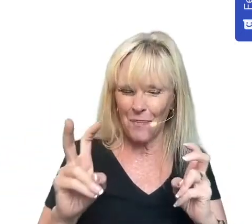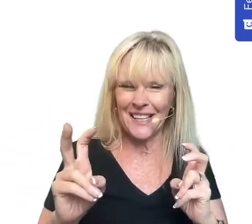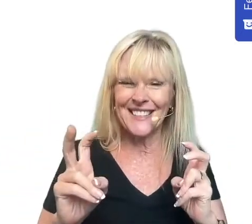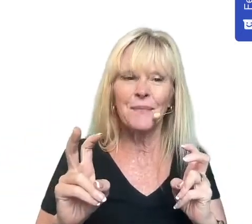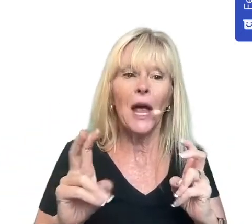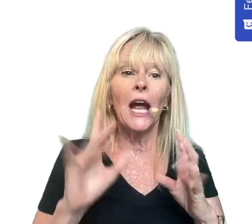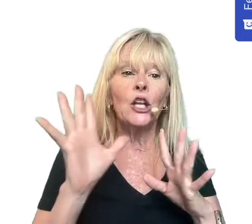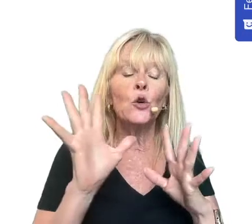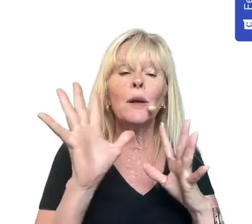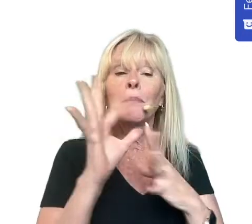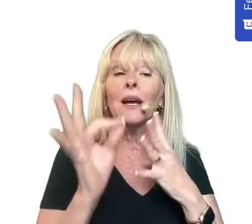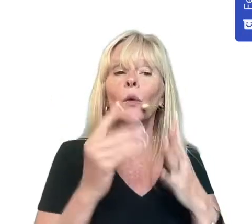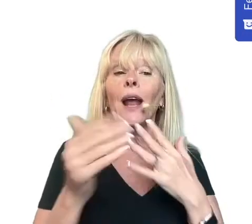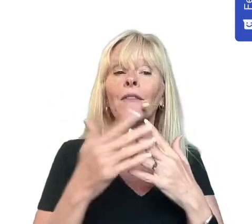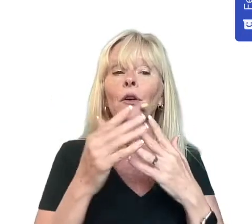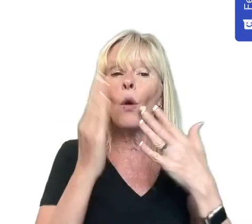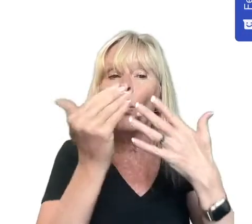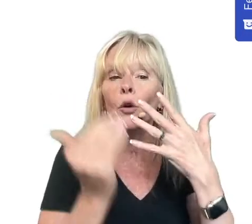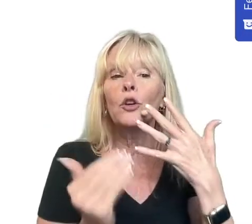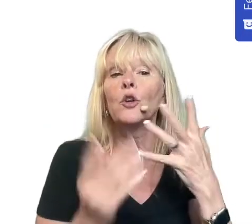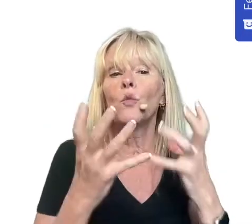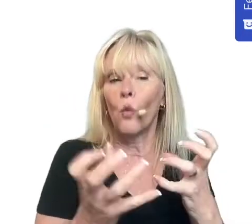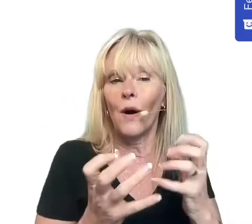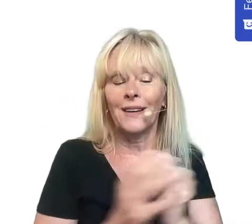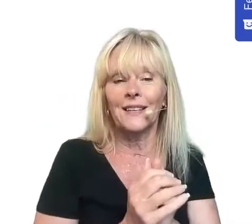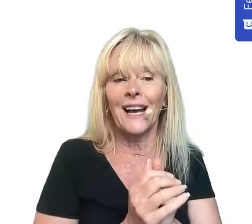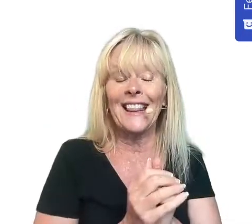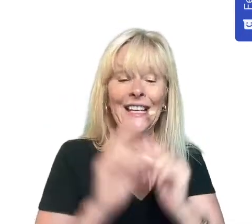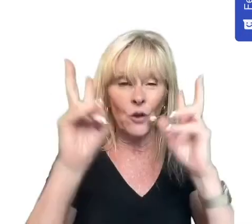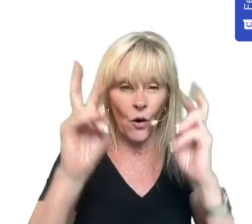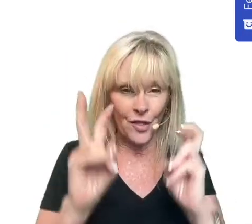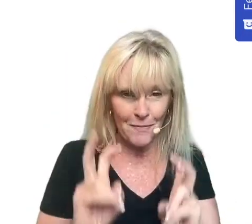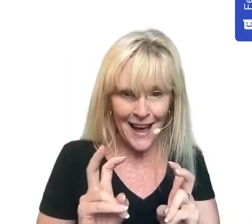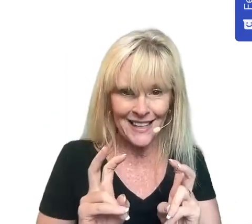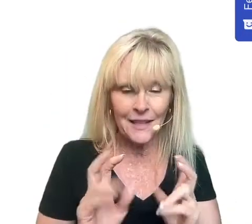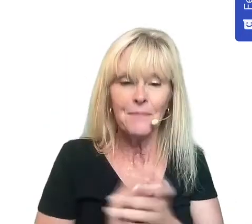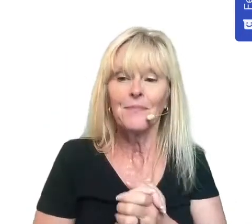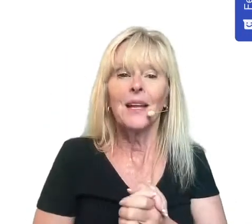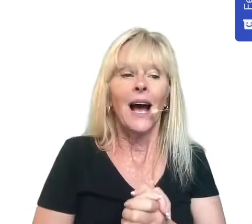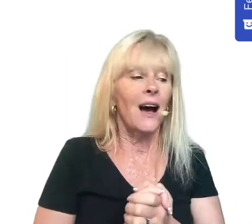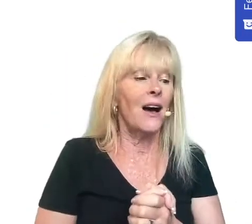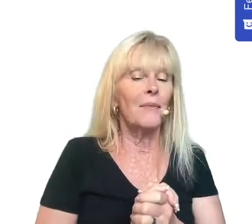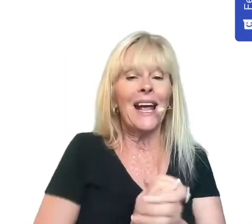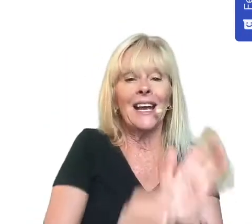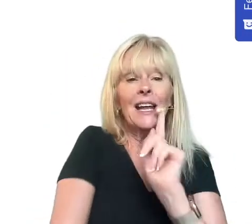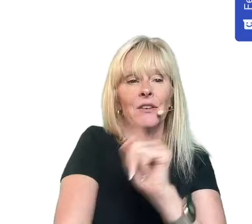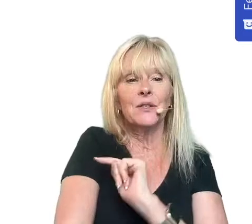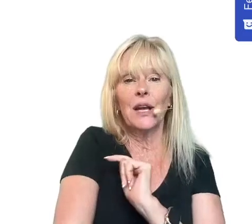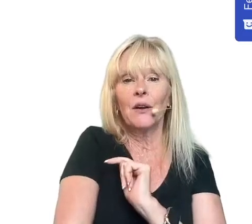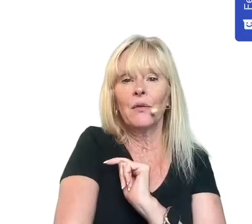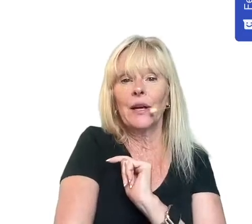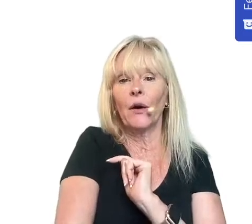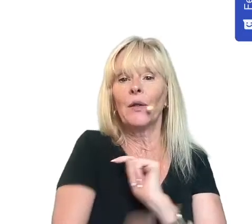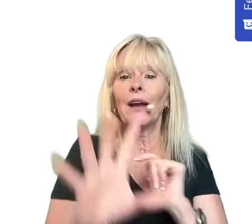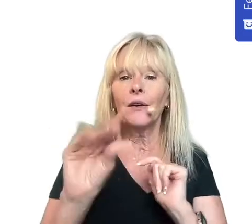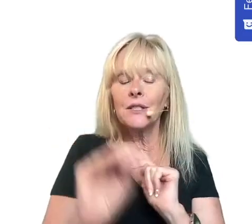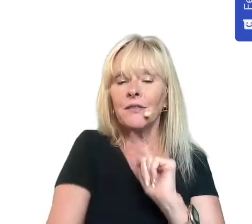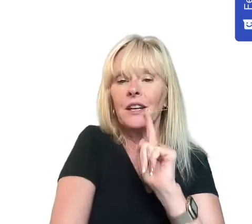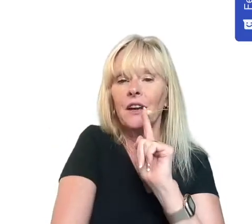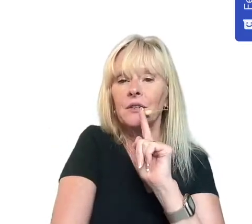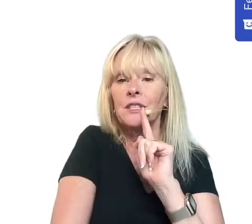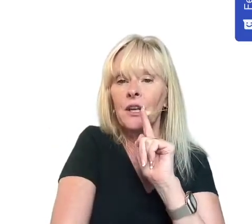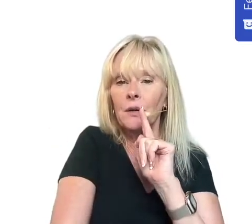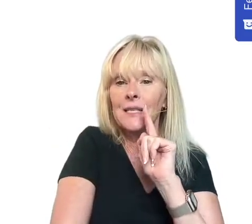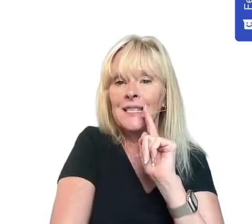other topics, and you can pick whatever order you want. These are all thematic. And here we go. Here's